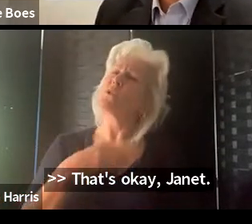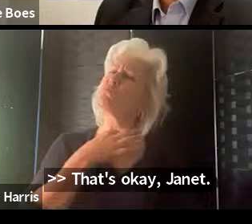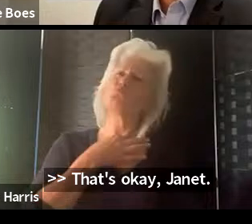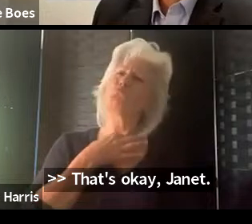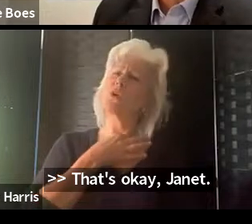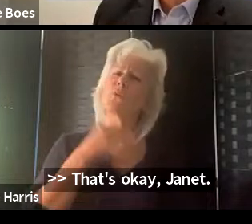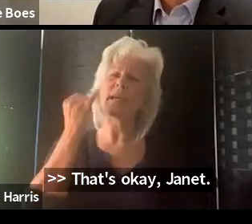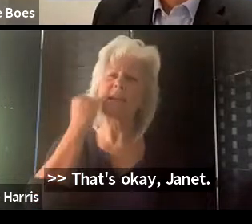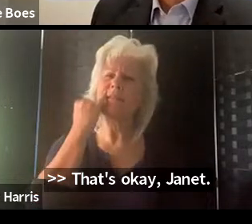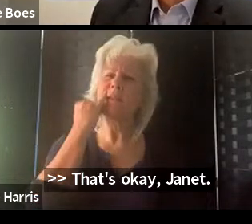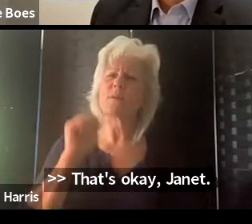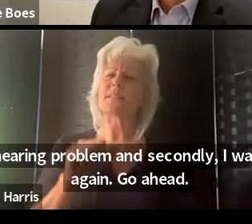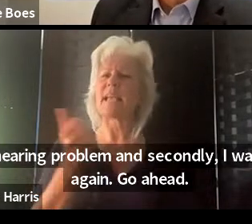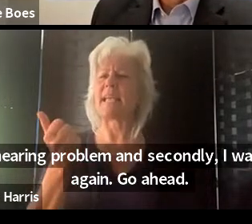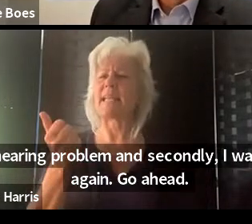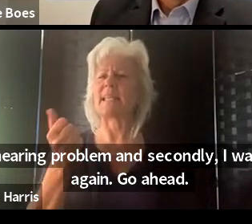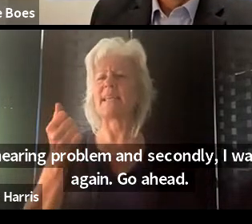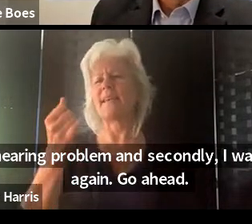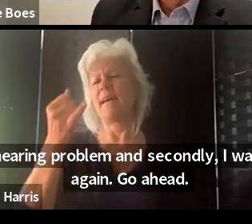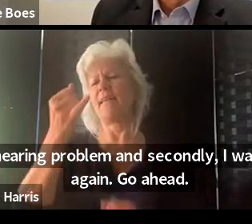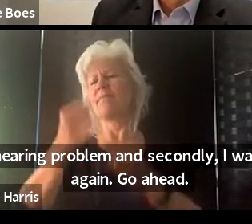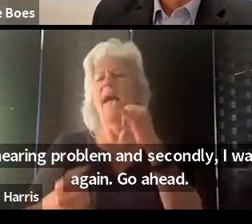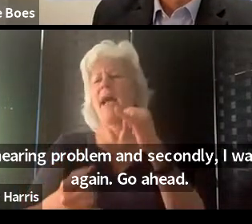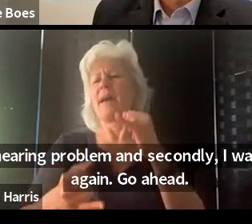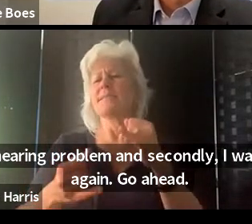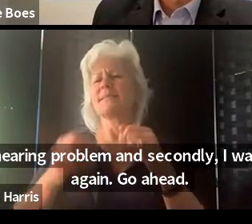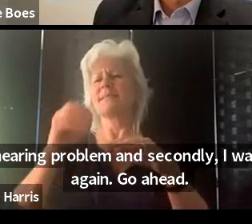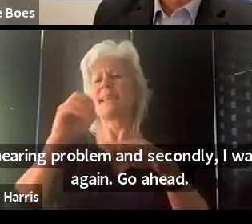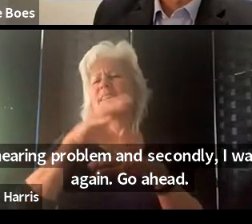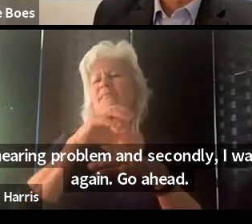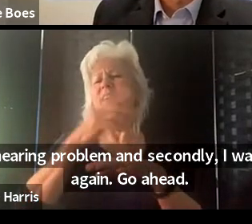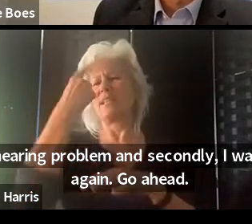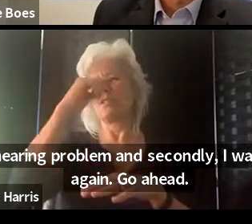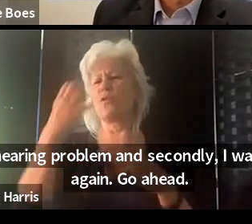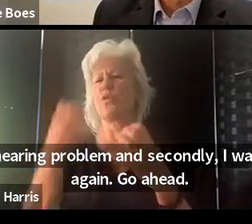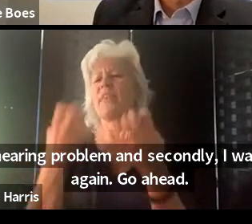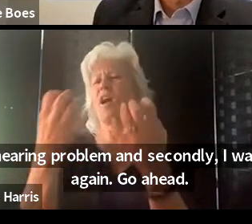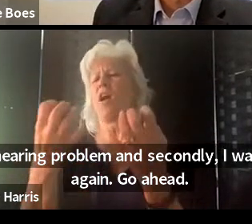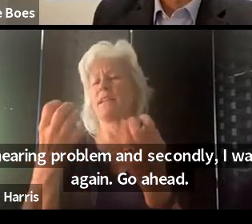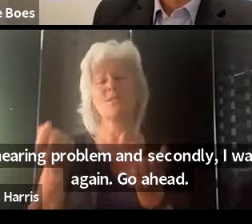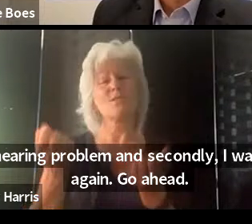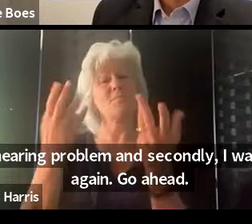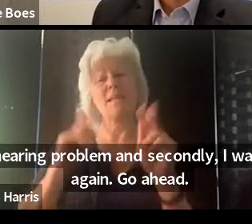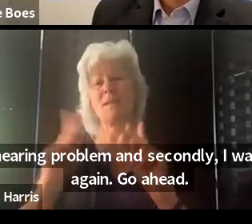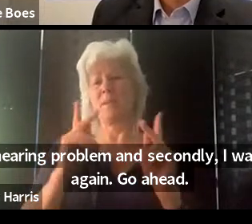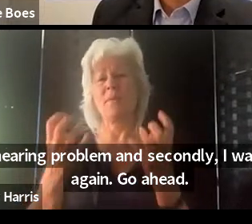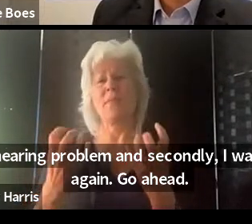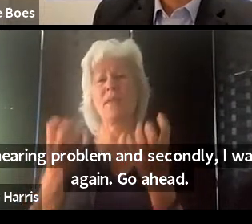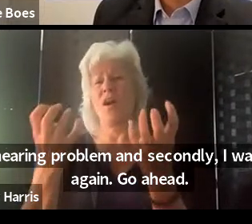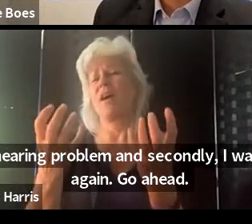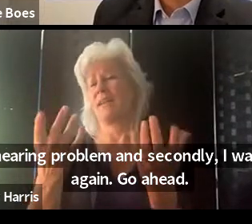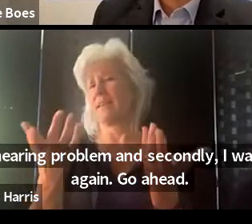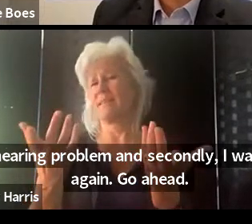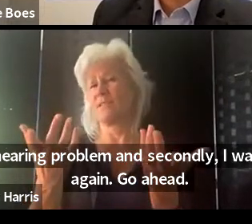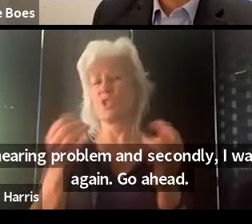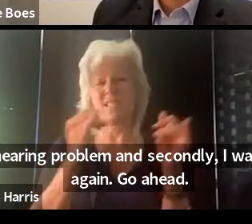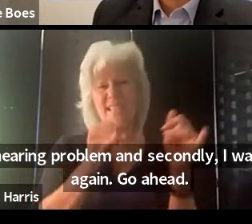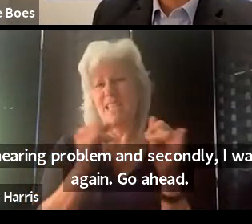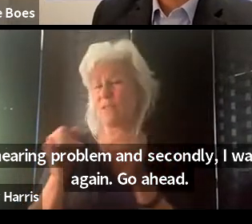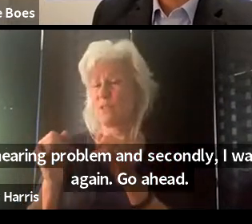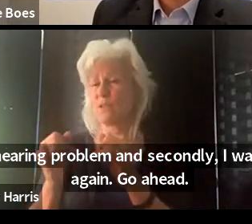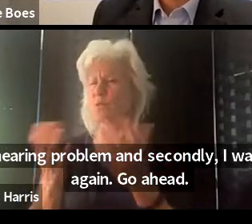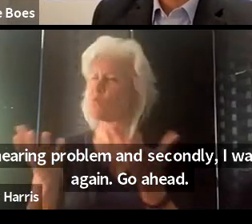wondering if there was any parting advice you had for the people in the audience. We have a lot of people in the audience today, just as individuals. What